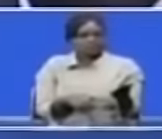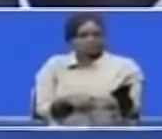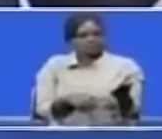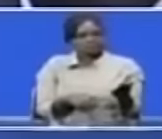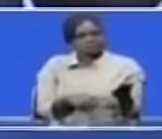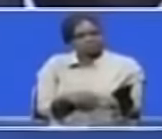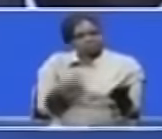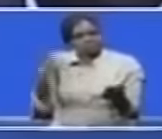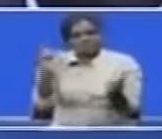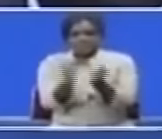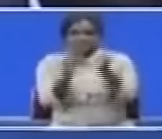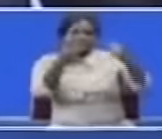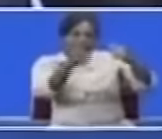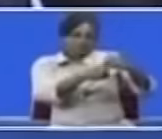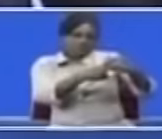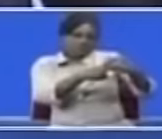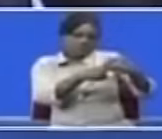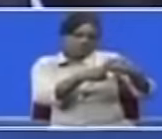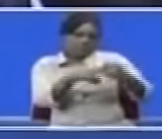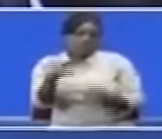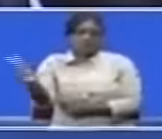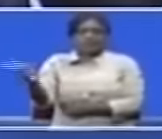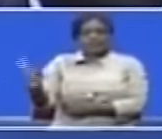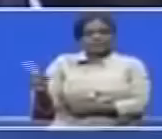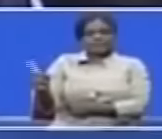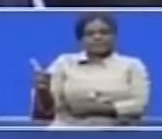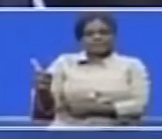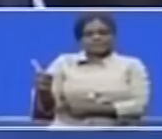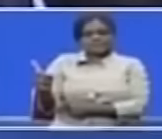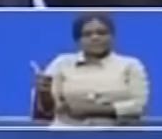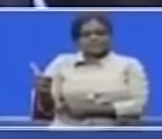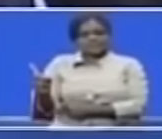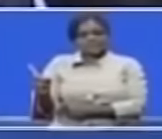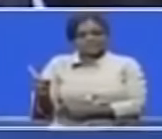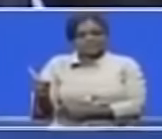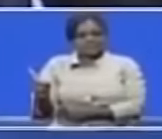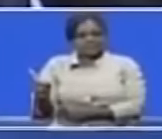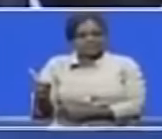that come 2017, the president,